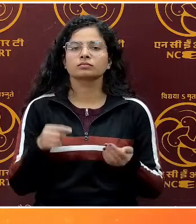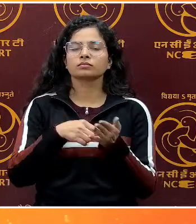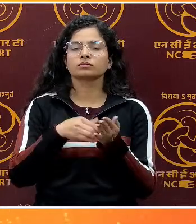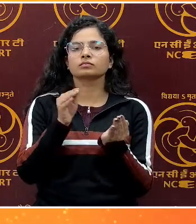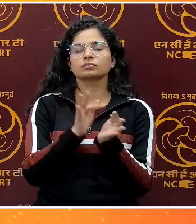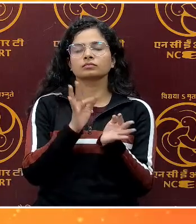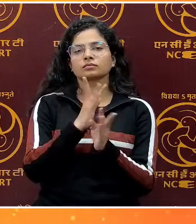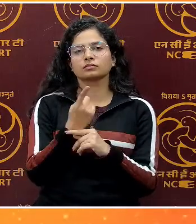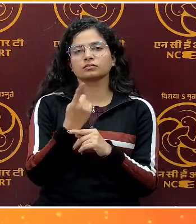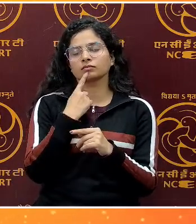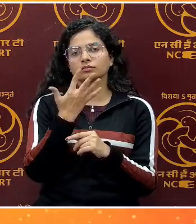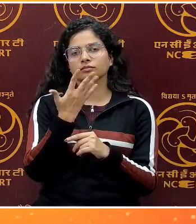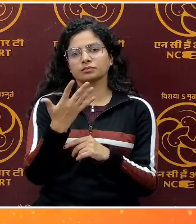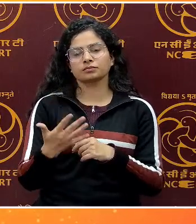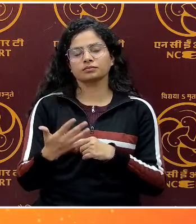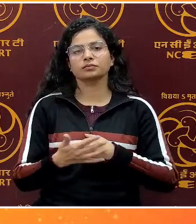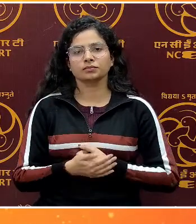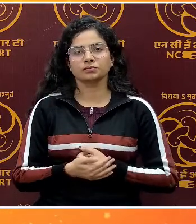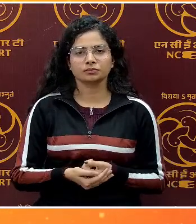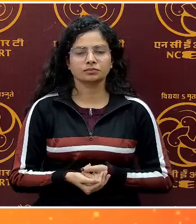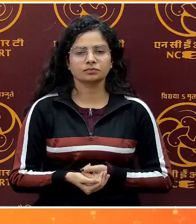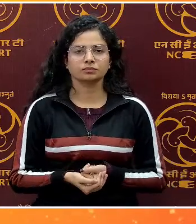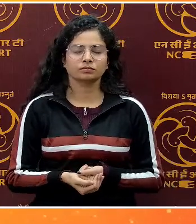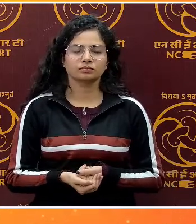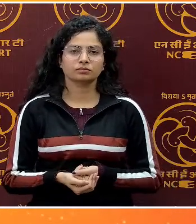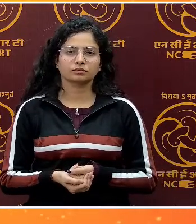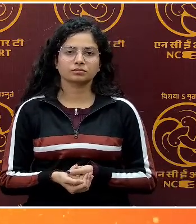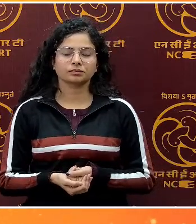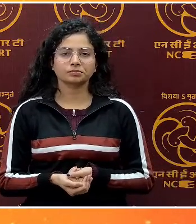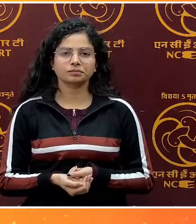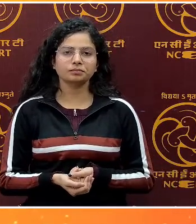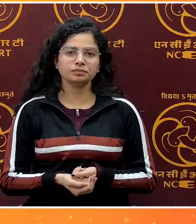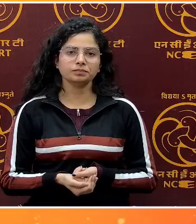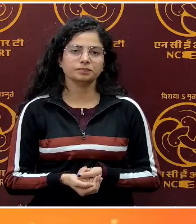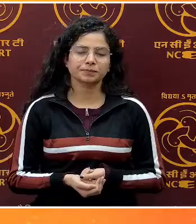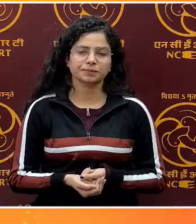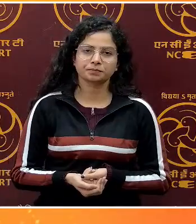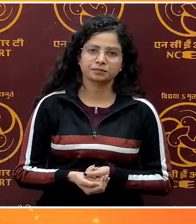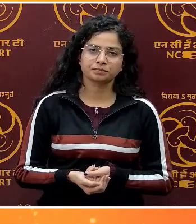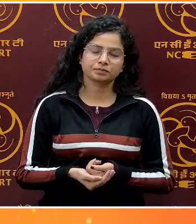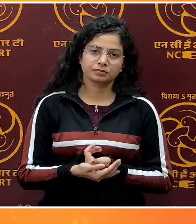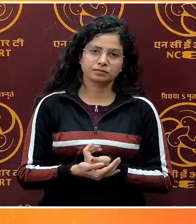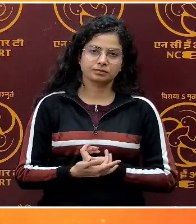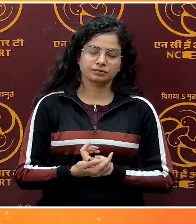mirror. Light rays are coming,